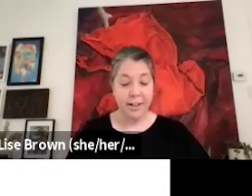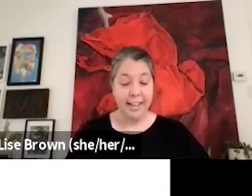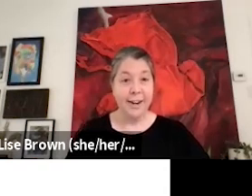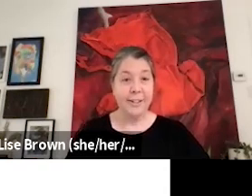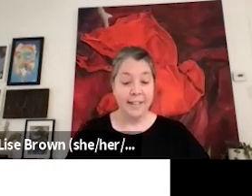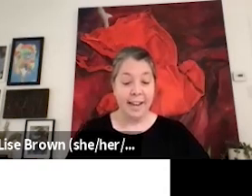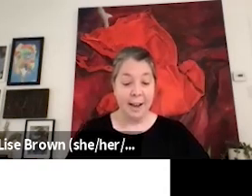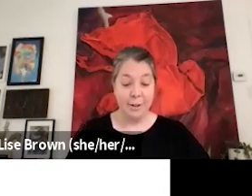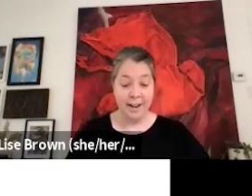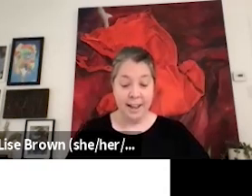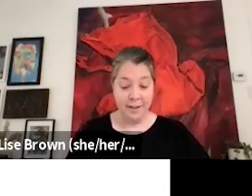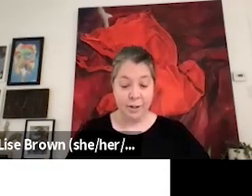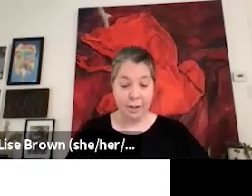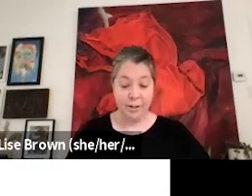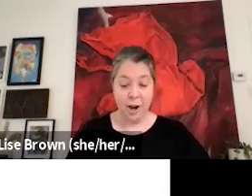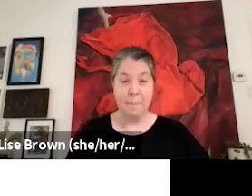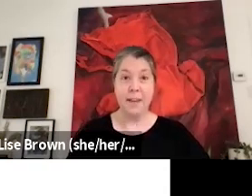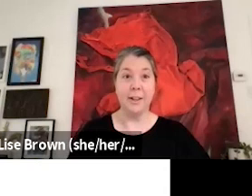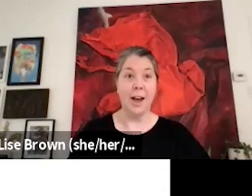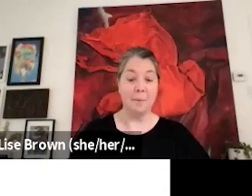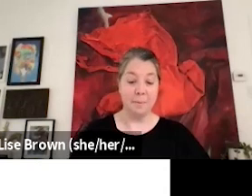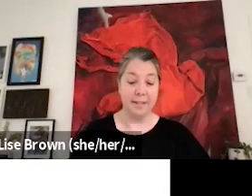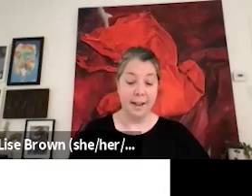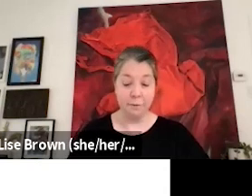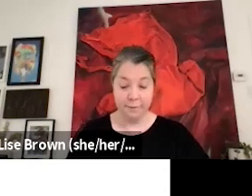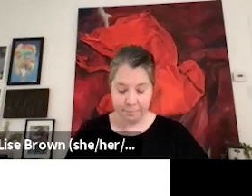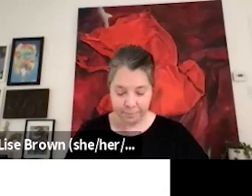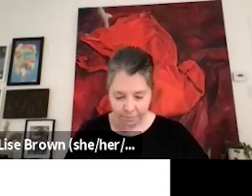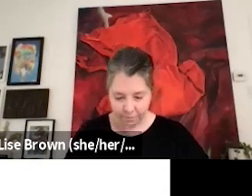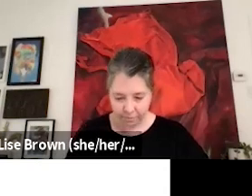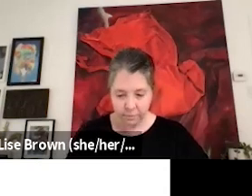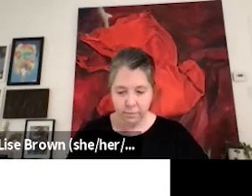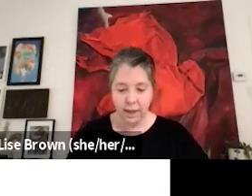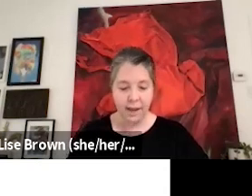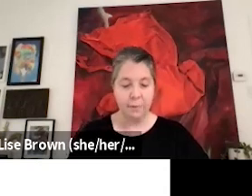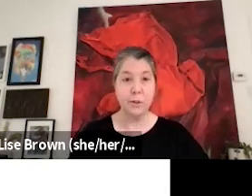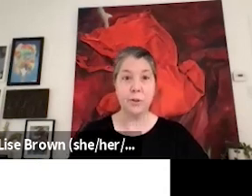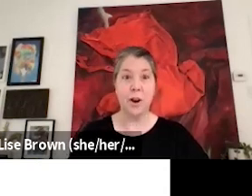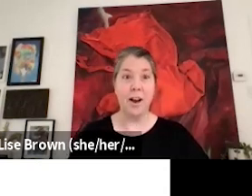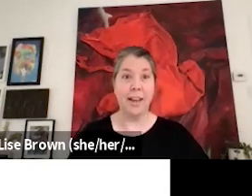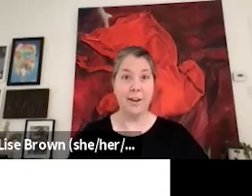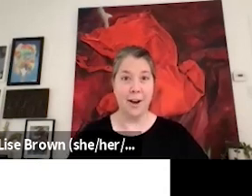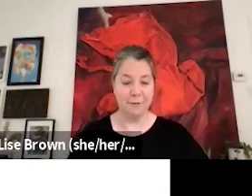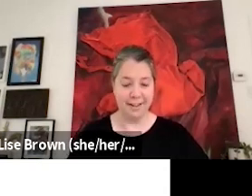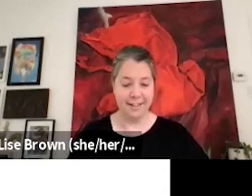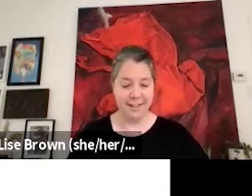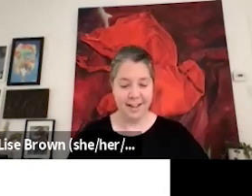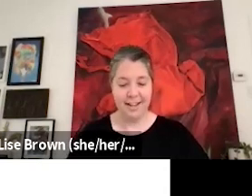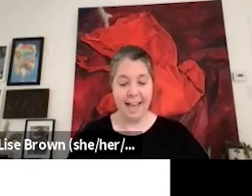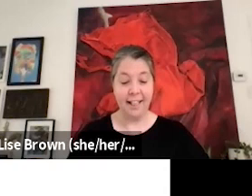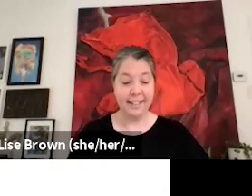My early years of leading outdoor adventures taught me a lot about myself. That I was strong and